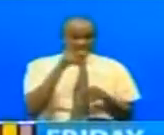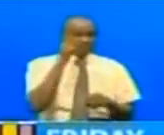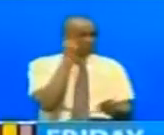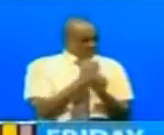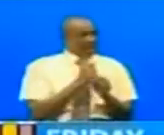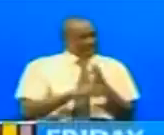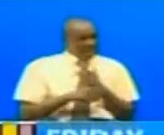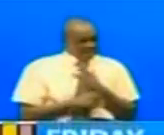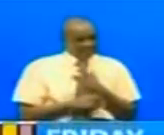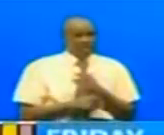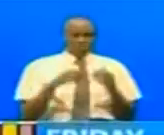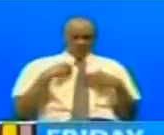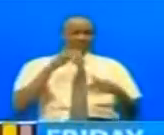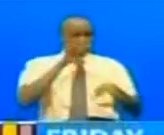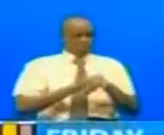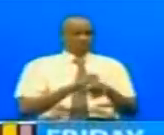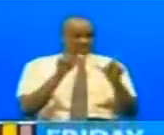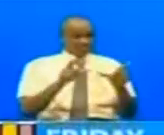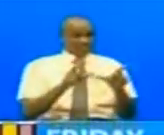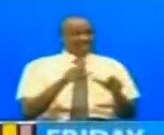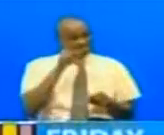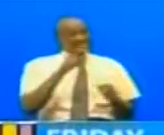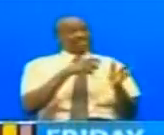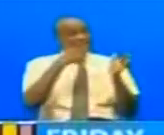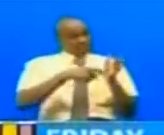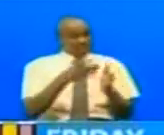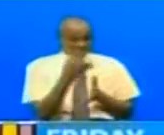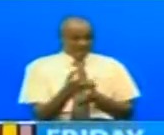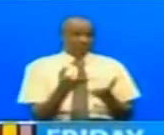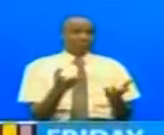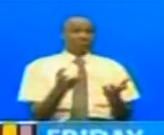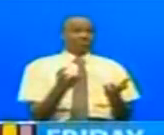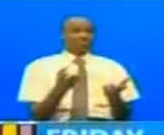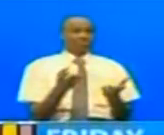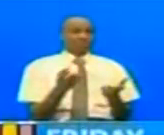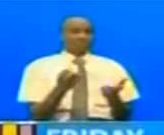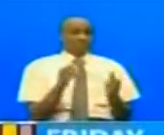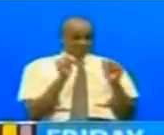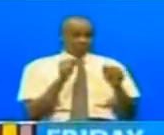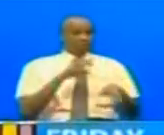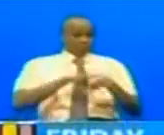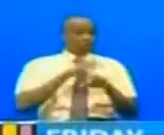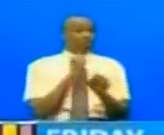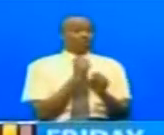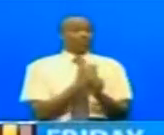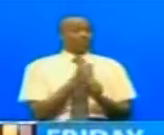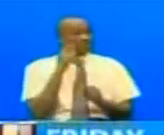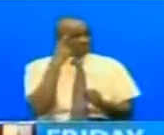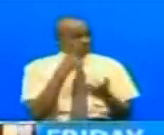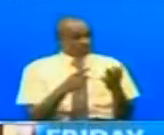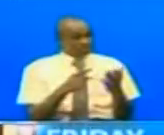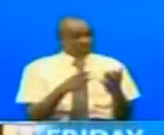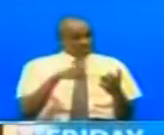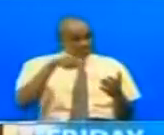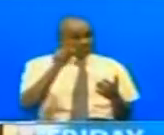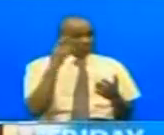work hard and you have good papers, in that company you can as well get good job. Okay. So to me, they should not like,